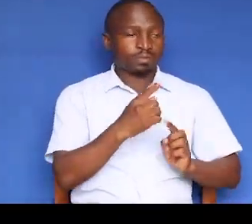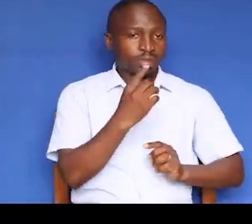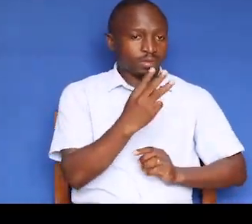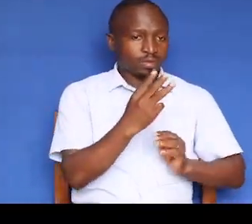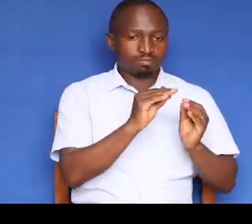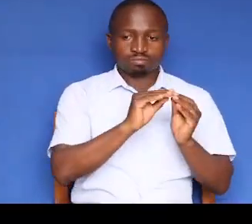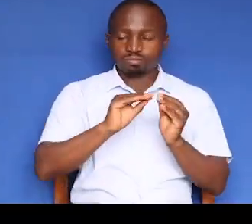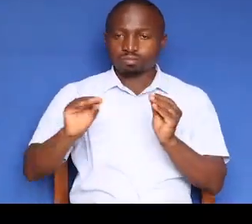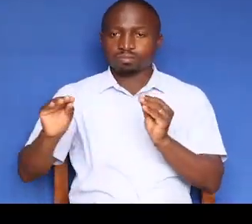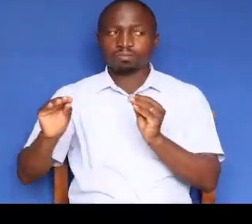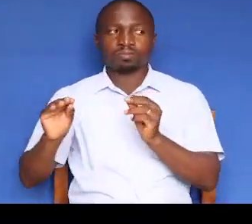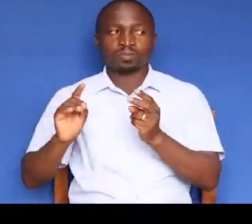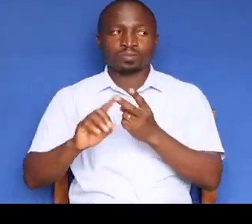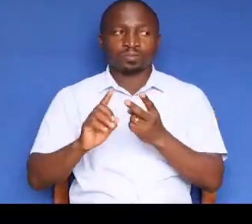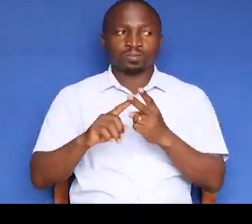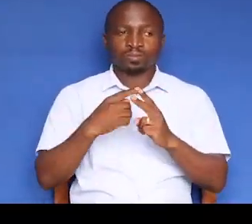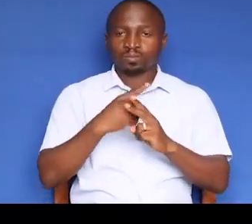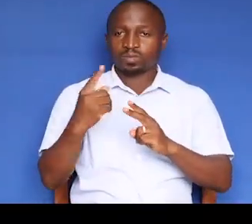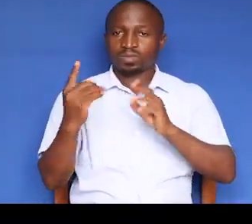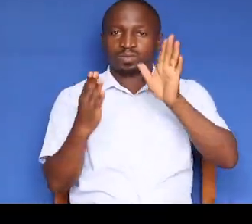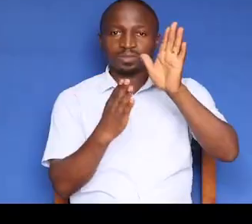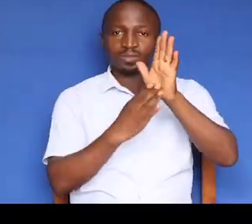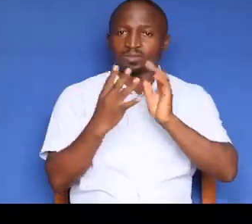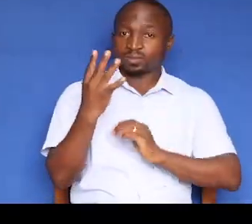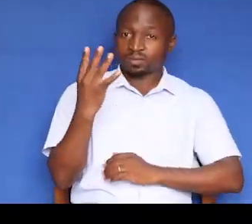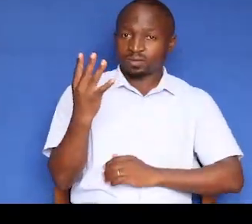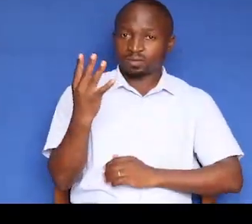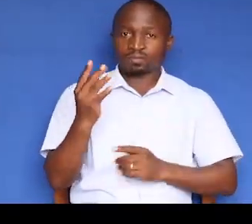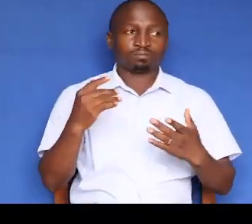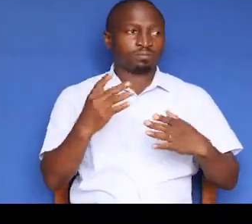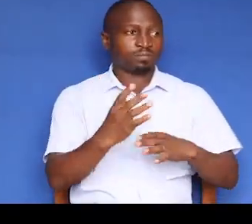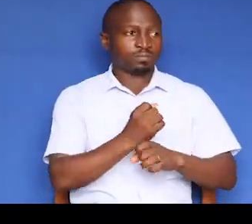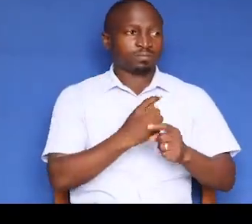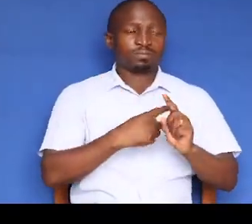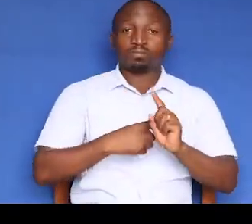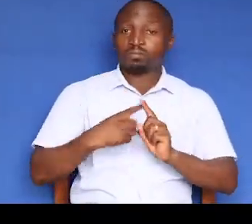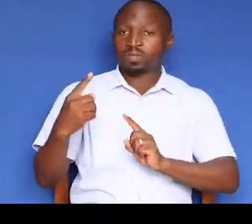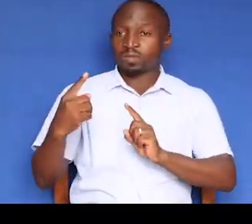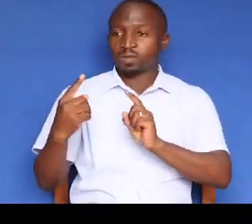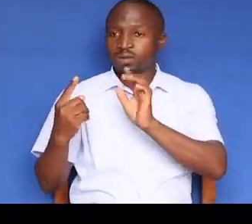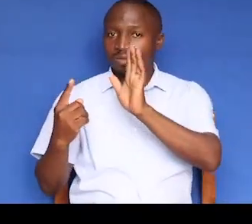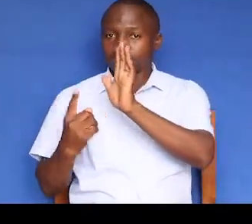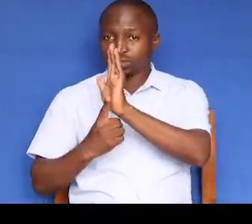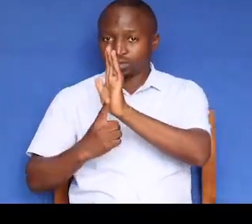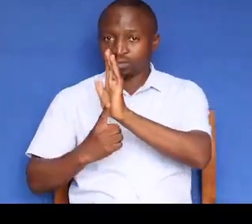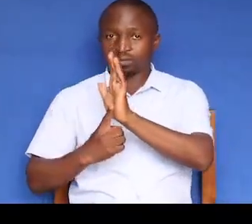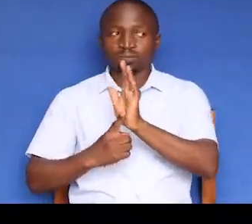300. Total revenue we minus total cost here. We get 106.